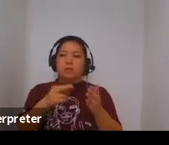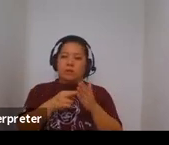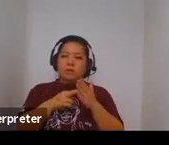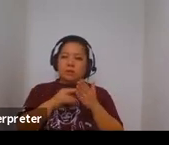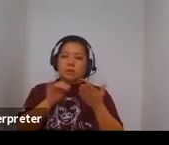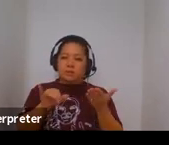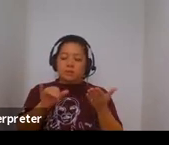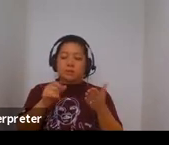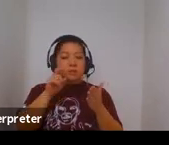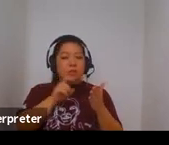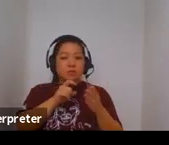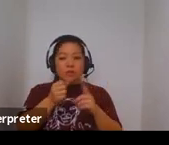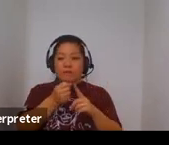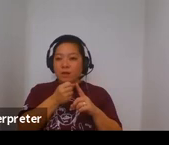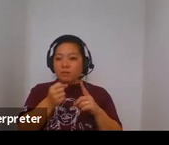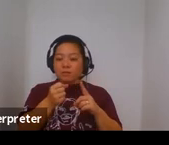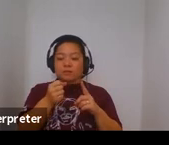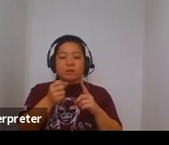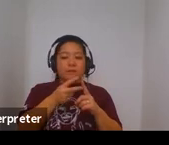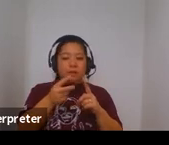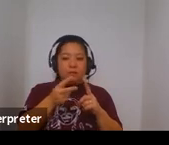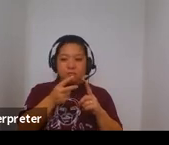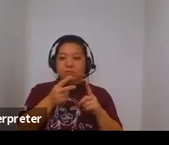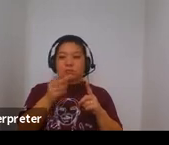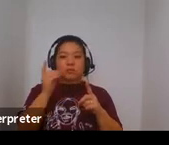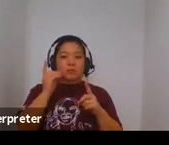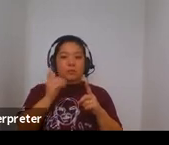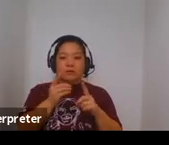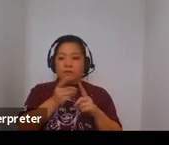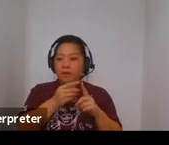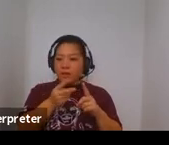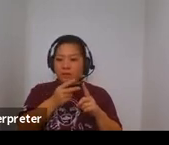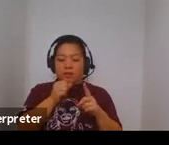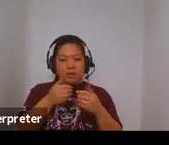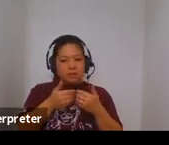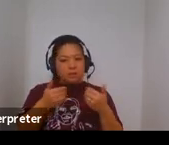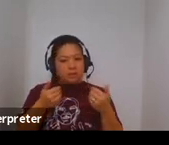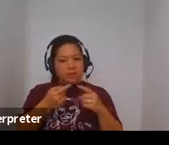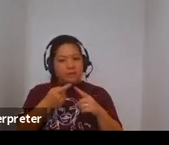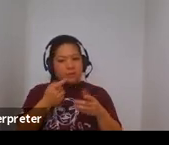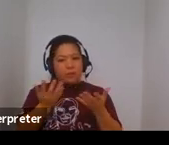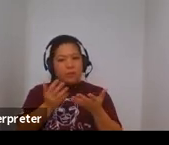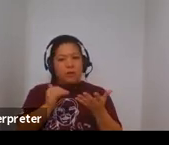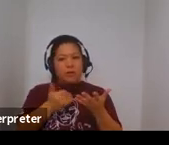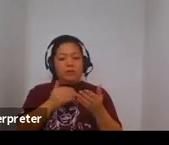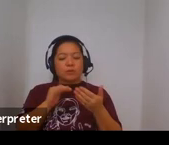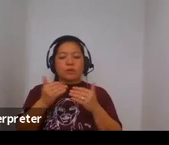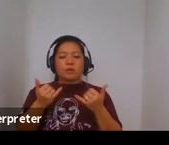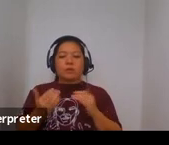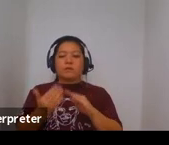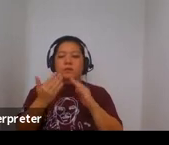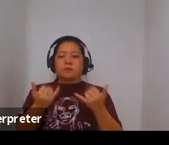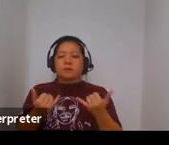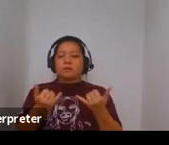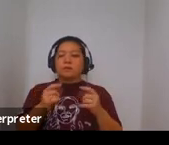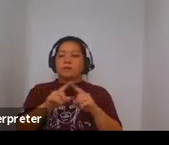that sexual violence and violence, domestic violence, are not separate from what our community is facing.